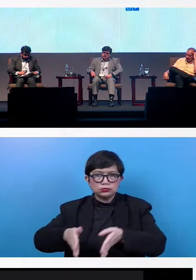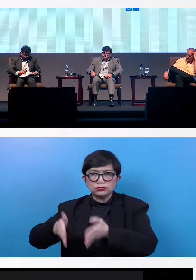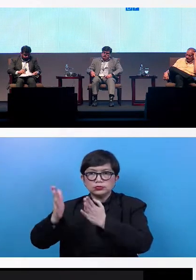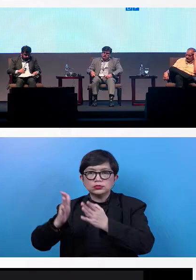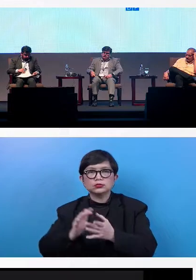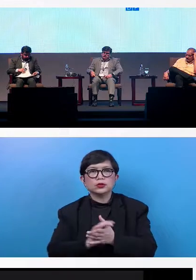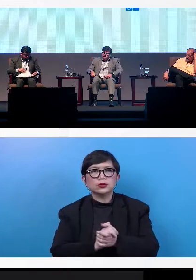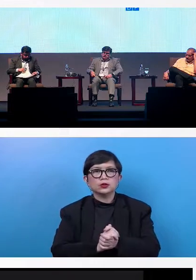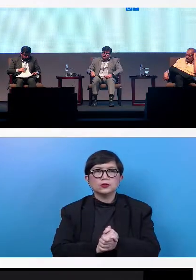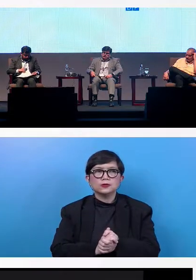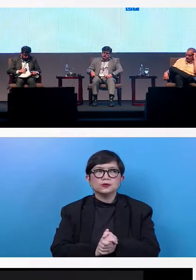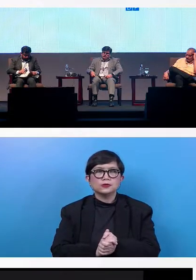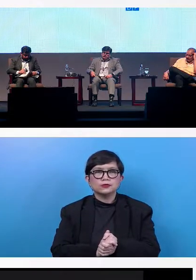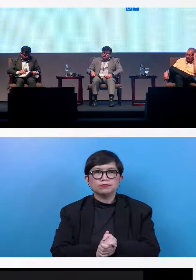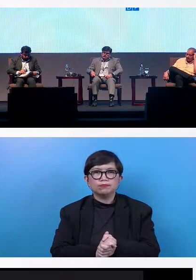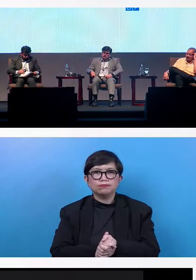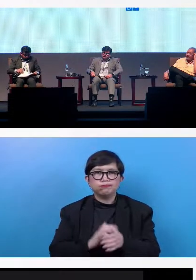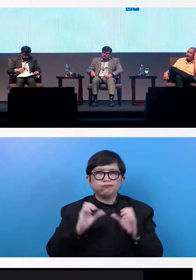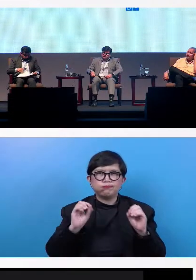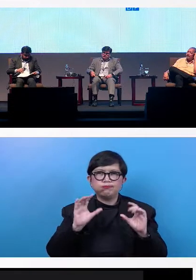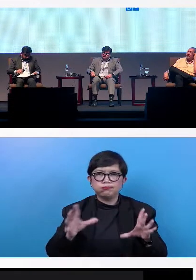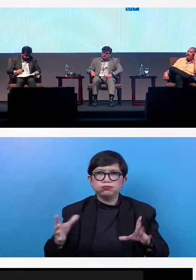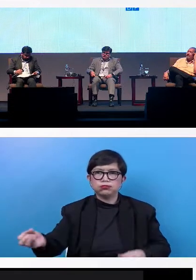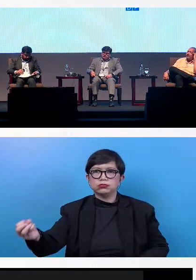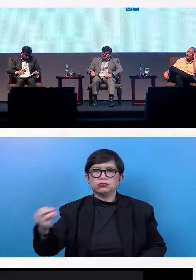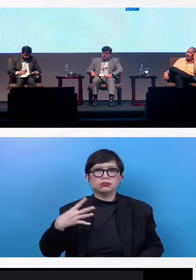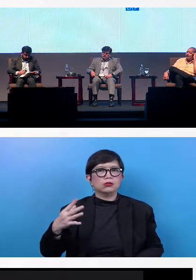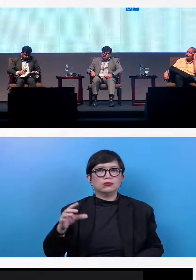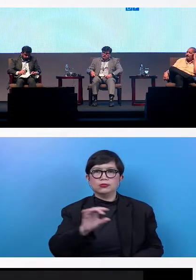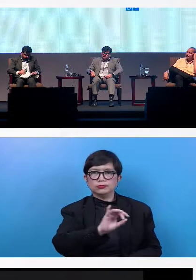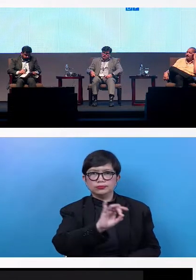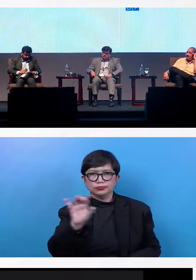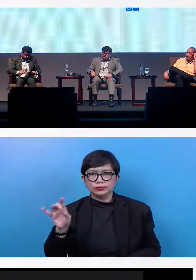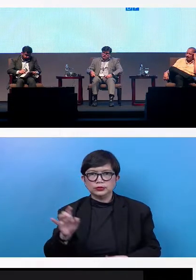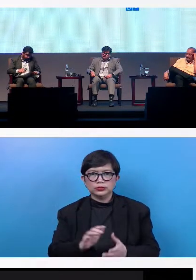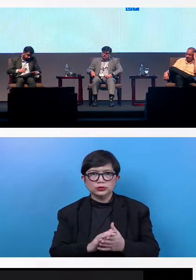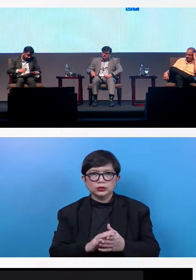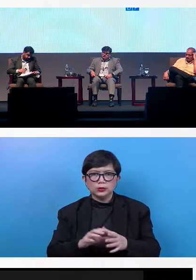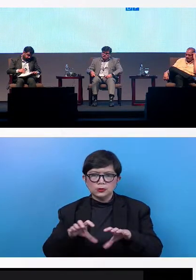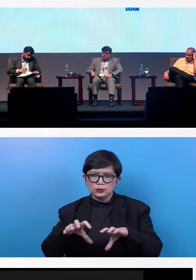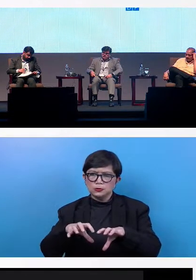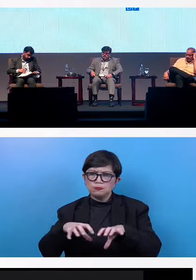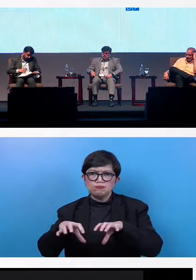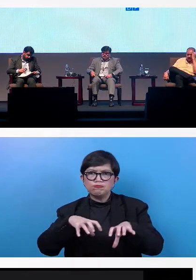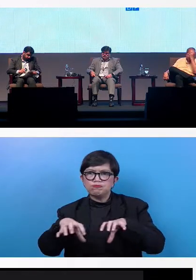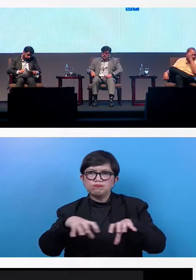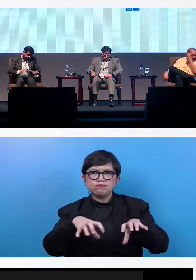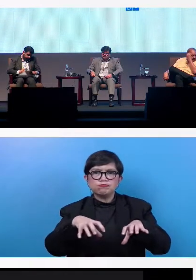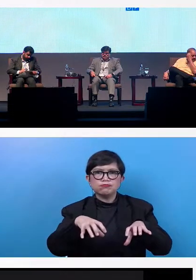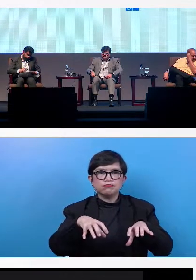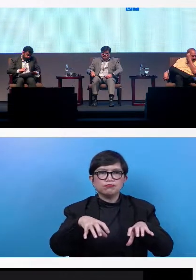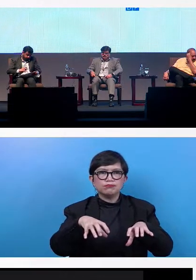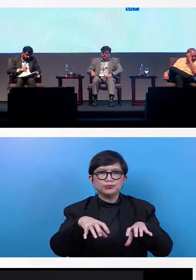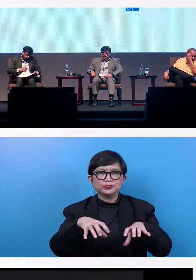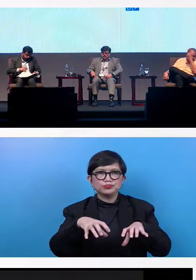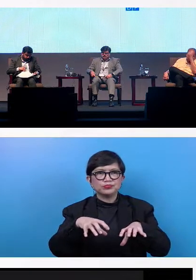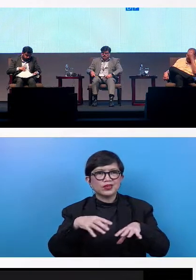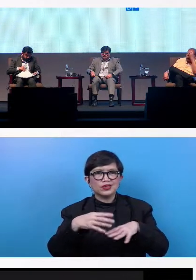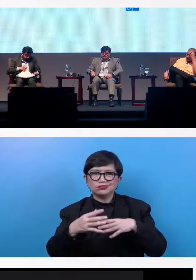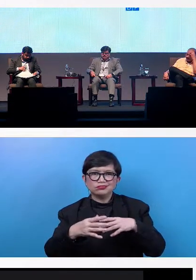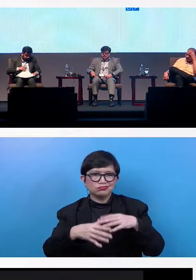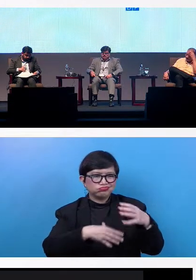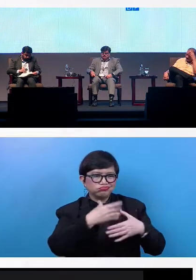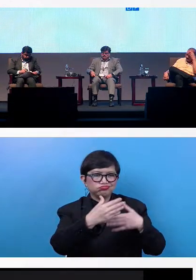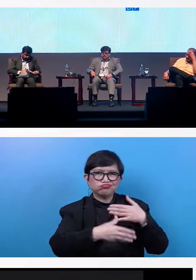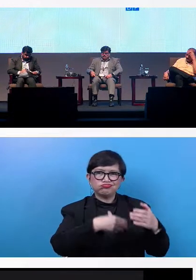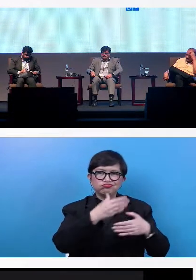could be the material assets of the piece of physical infrastructure, like the material composition of a roadway for